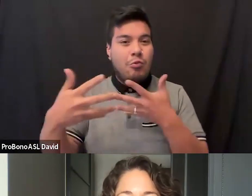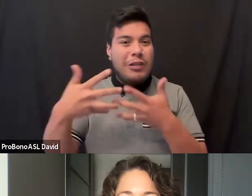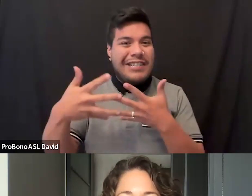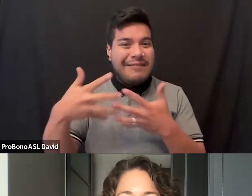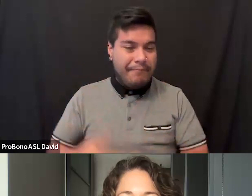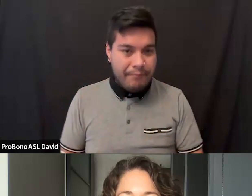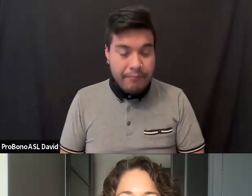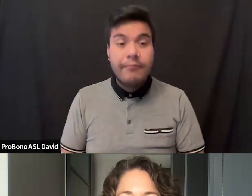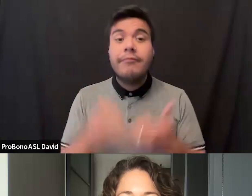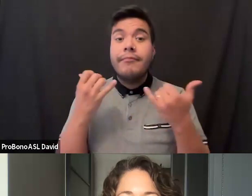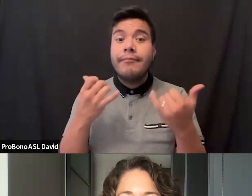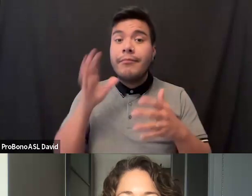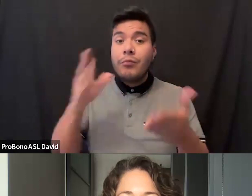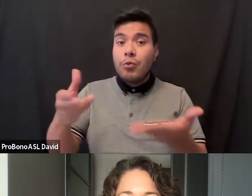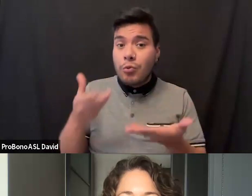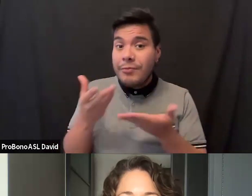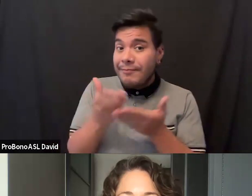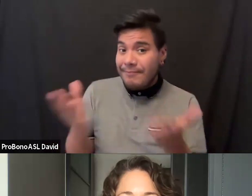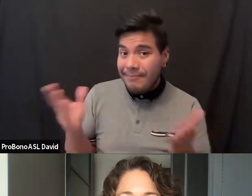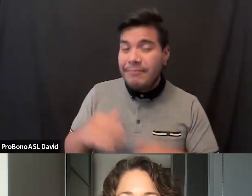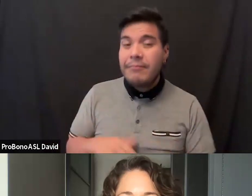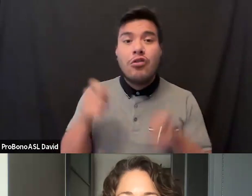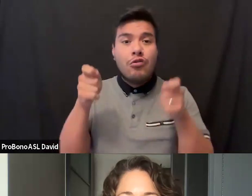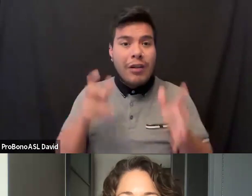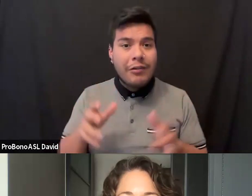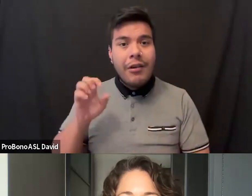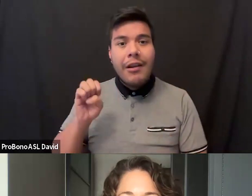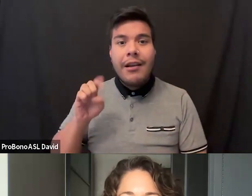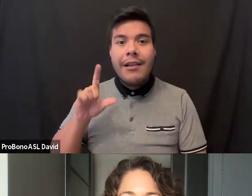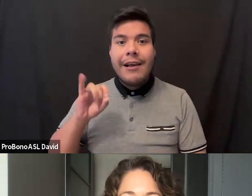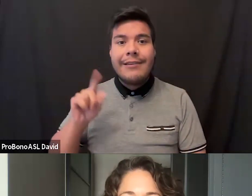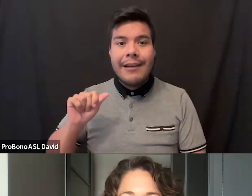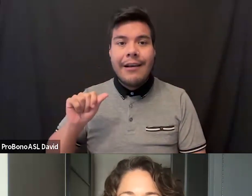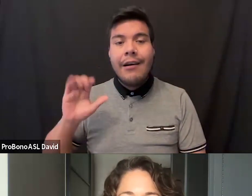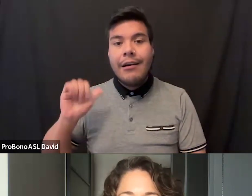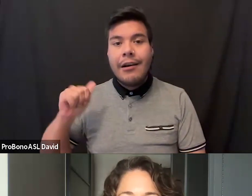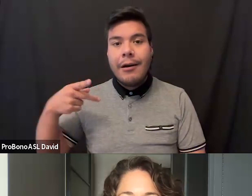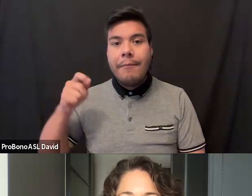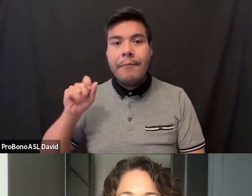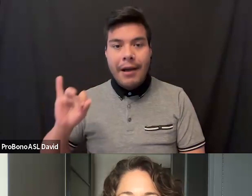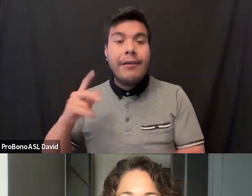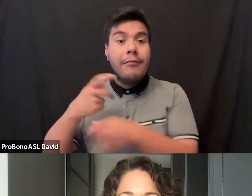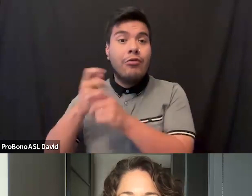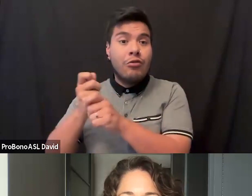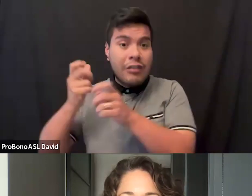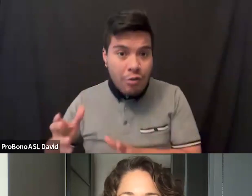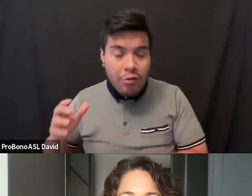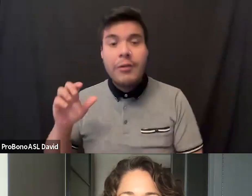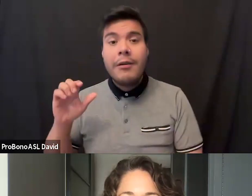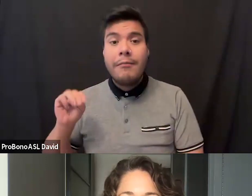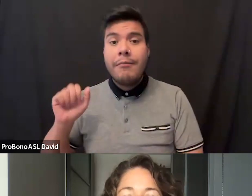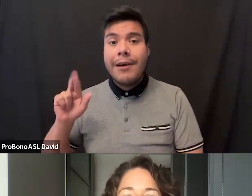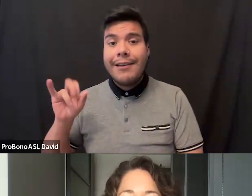that, let me introduce our wonderful filmmakers that we have here. We have our director, Eliza Capai, and we have our wonderful producer, Mariana Ginesca.